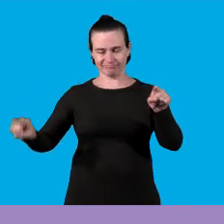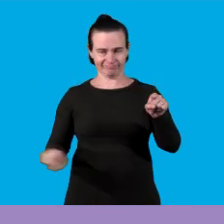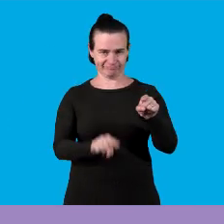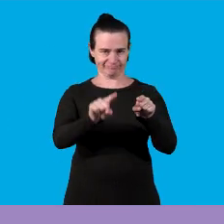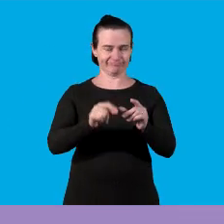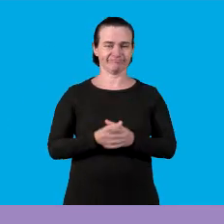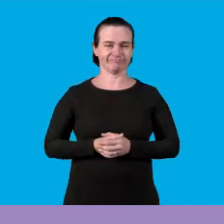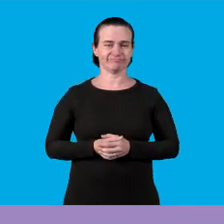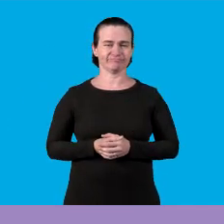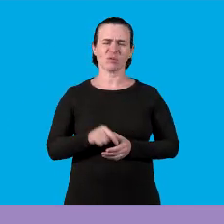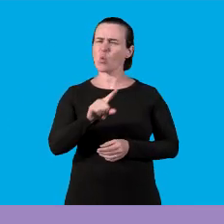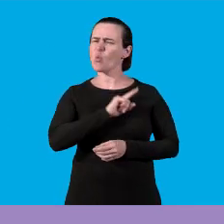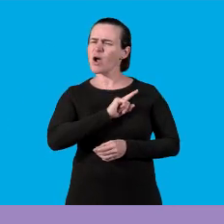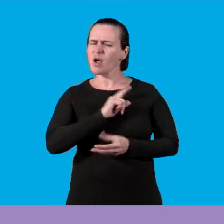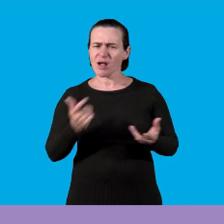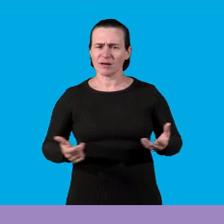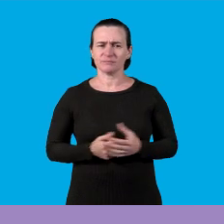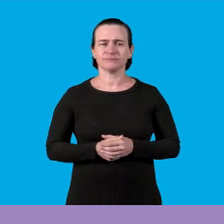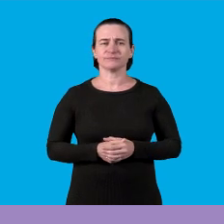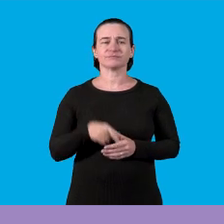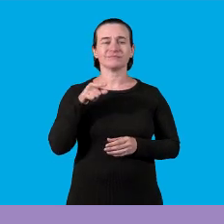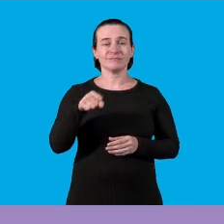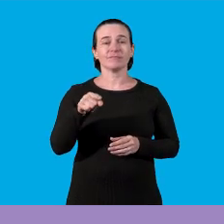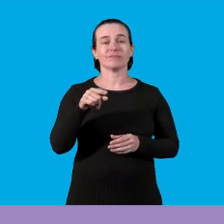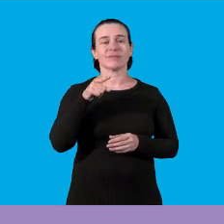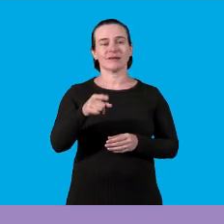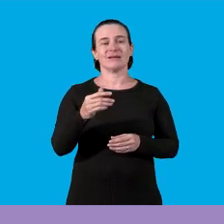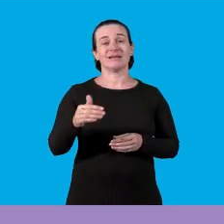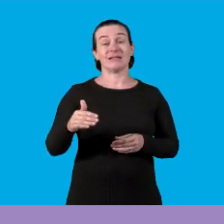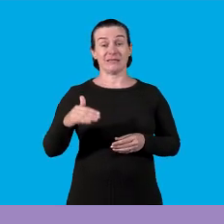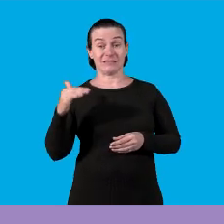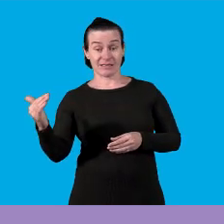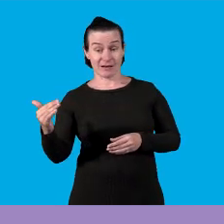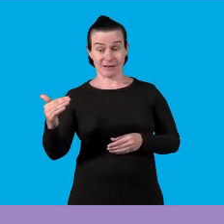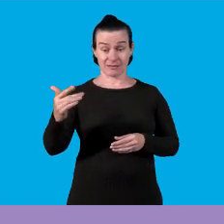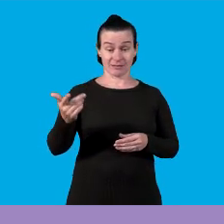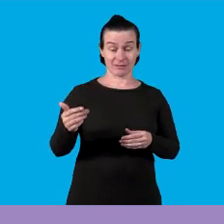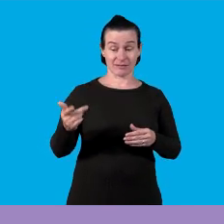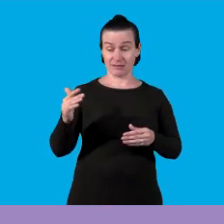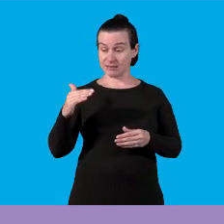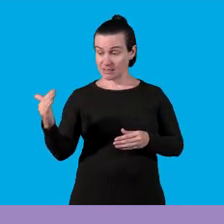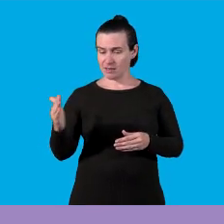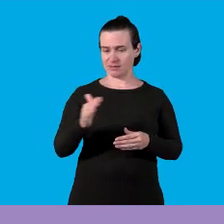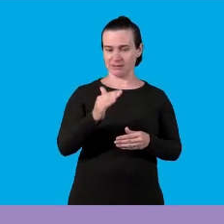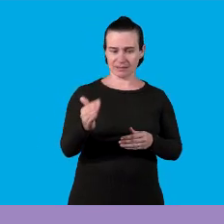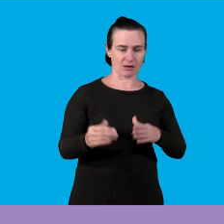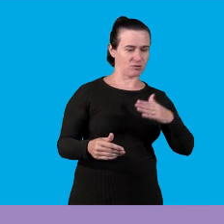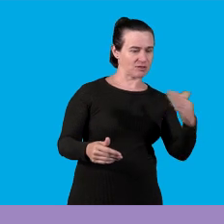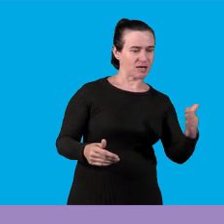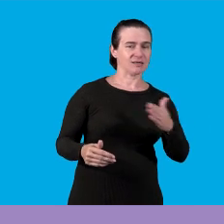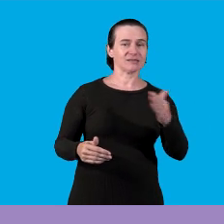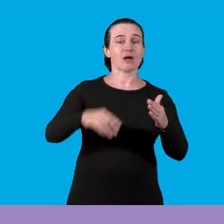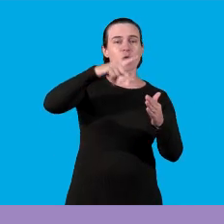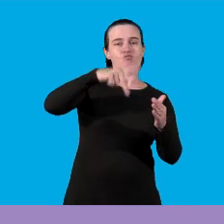FG, based on the sides are proportional. The sides